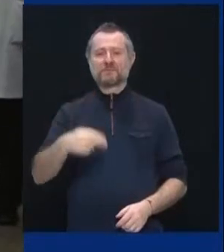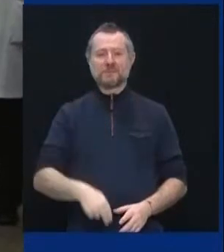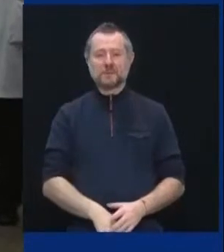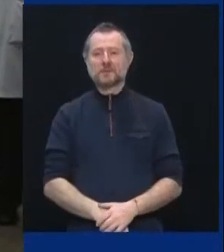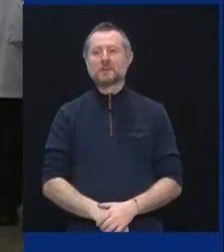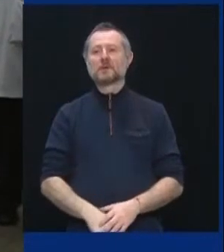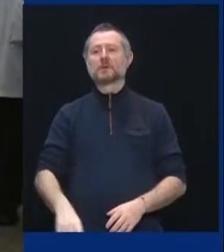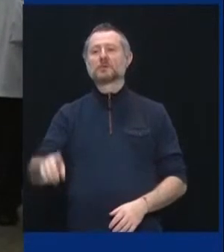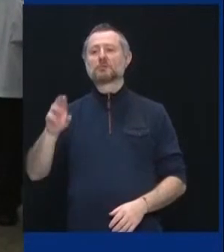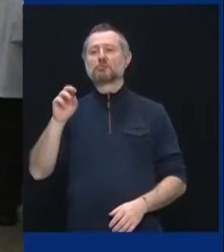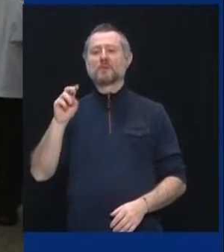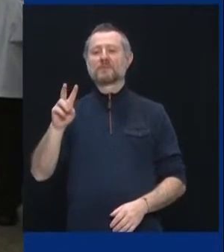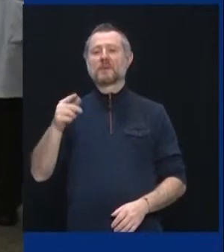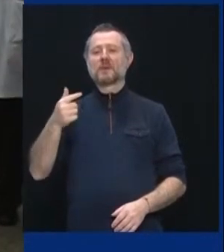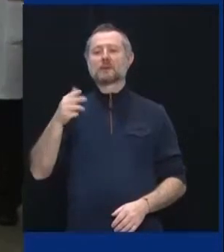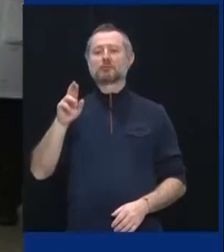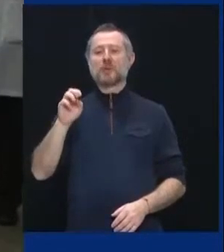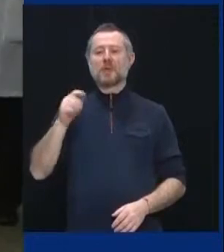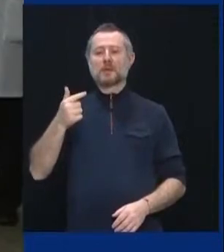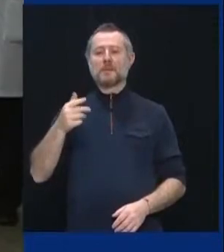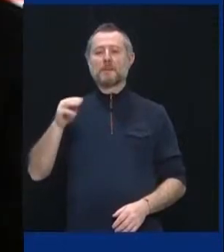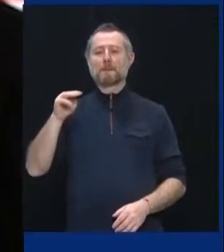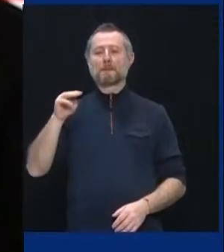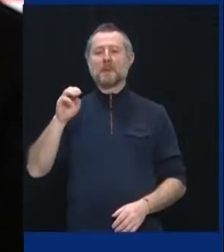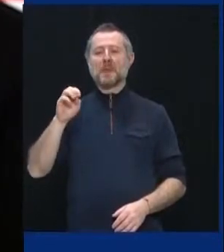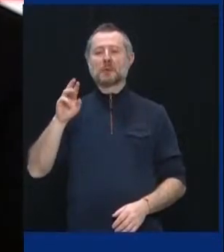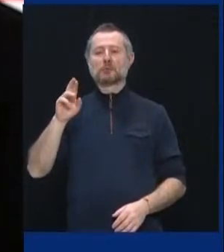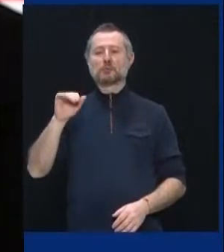Reverend Greg Merriweather.